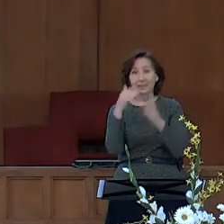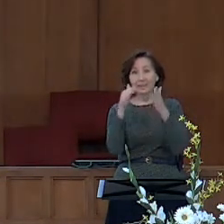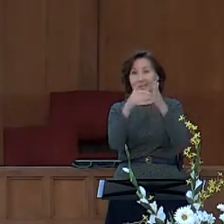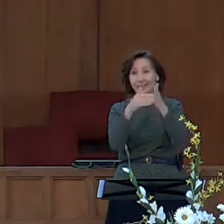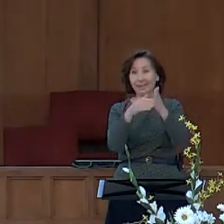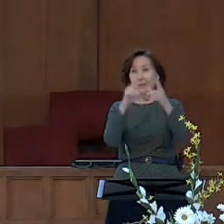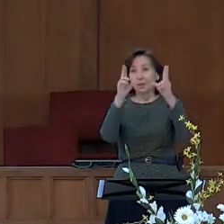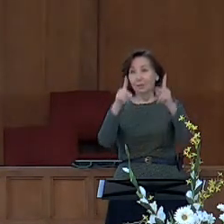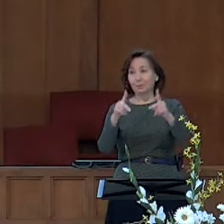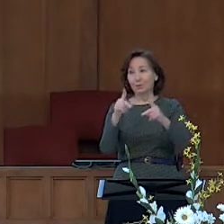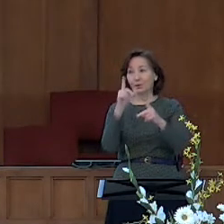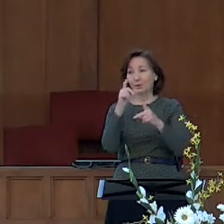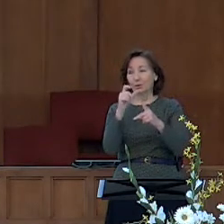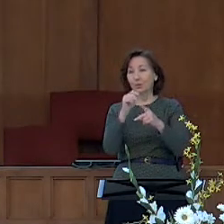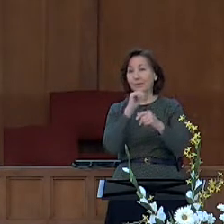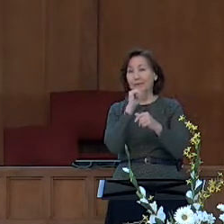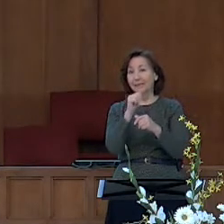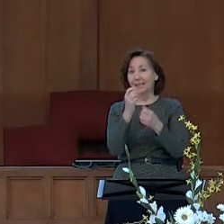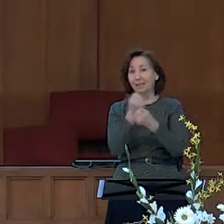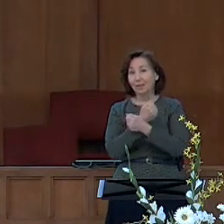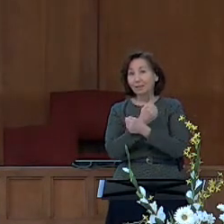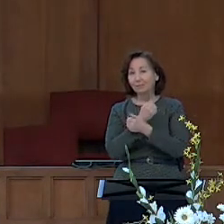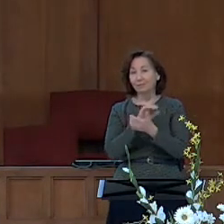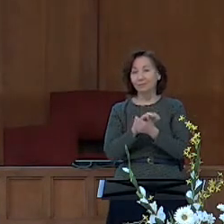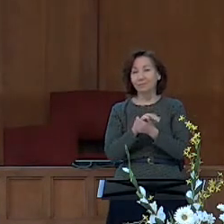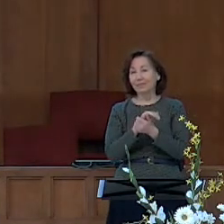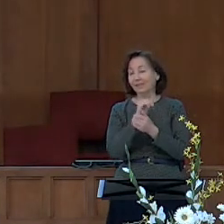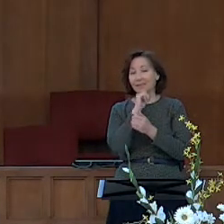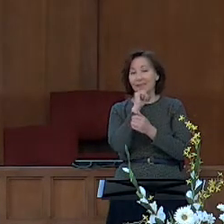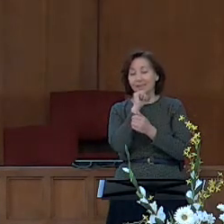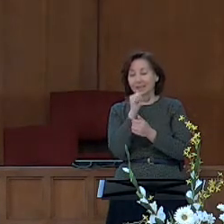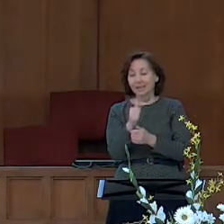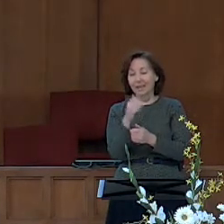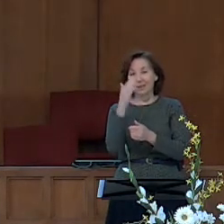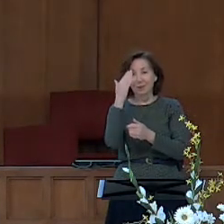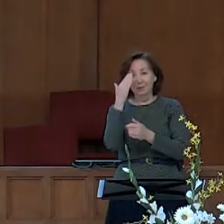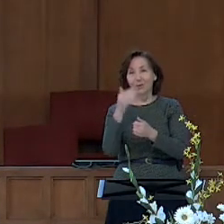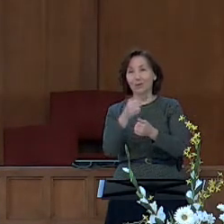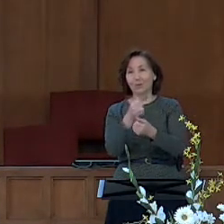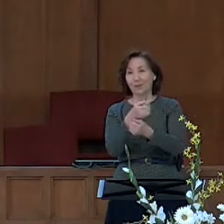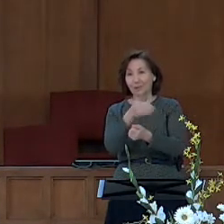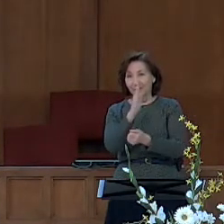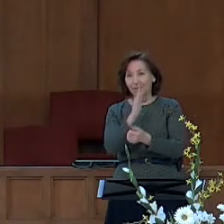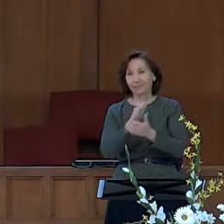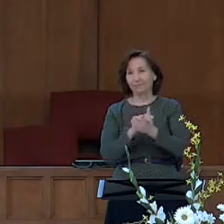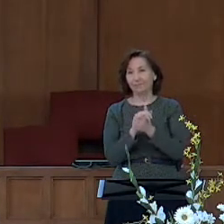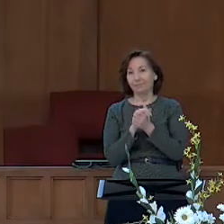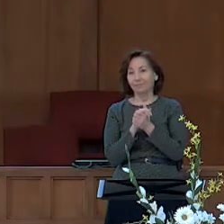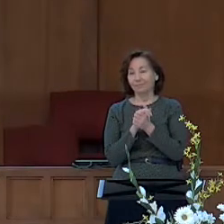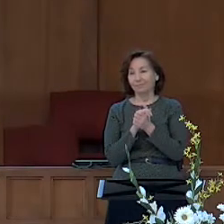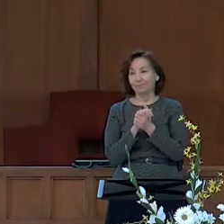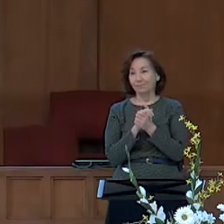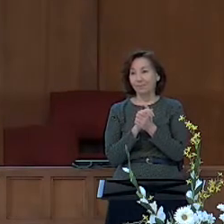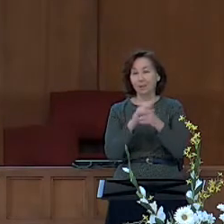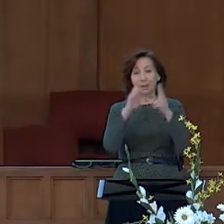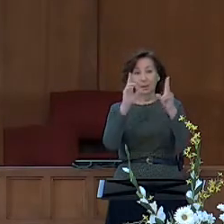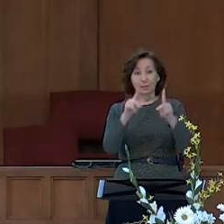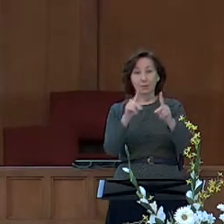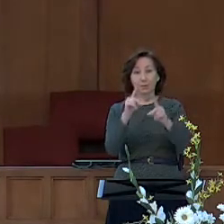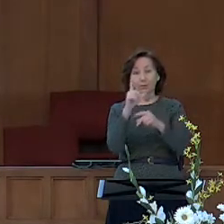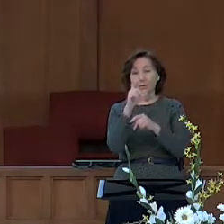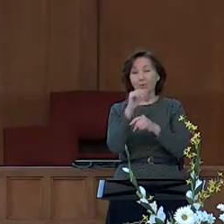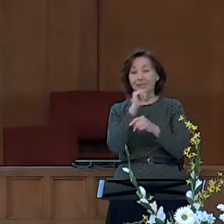The person who doesn't love does not know God. The person who does